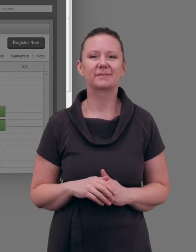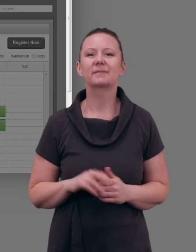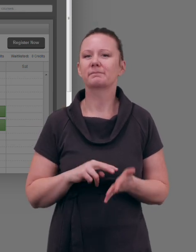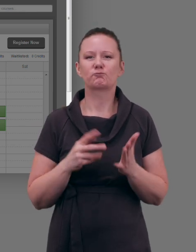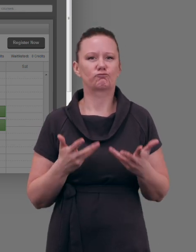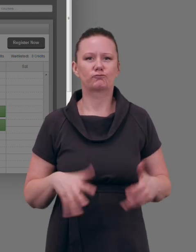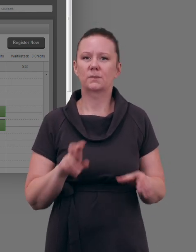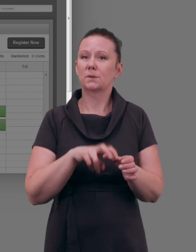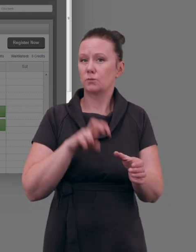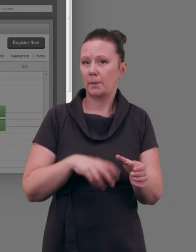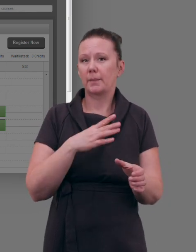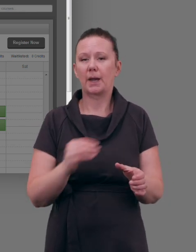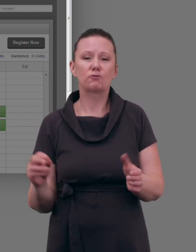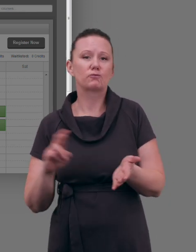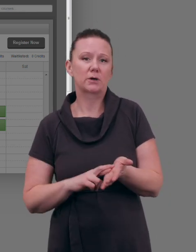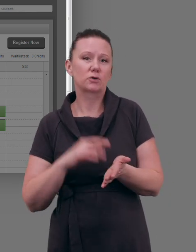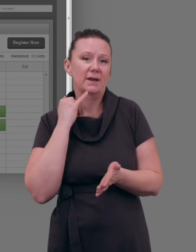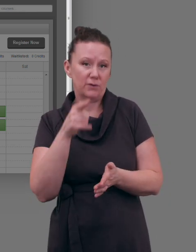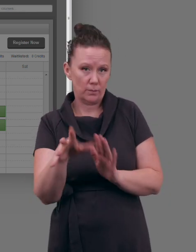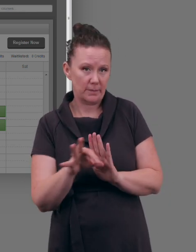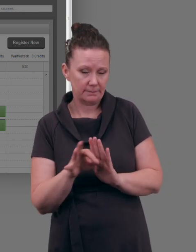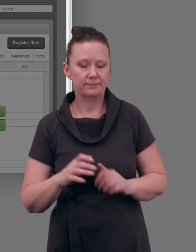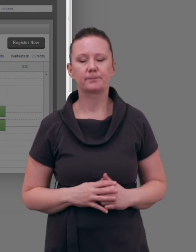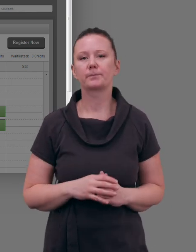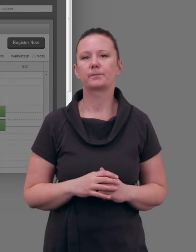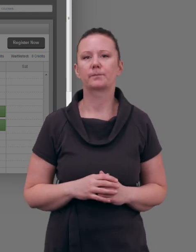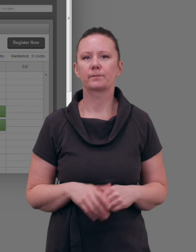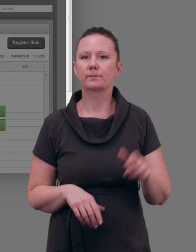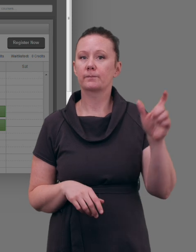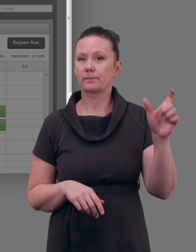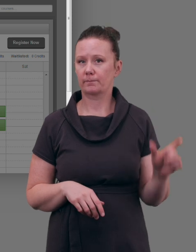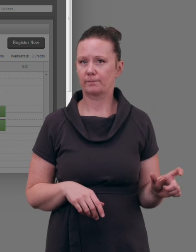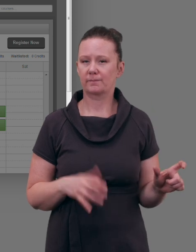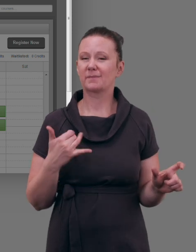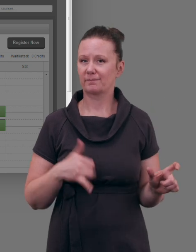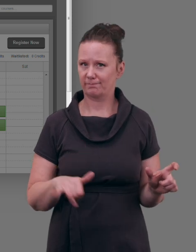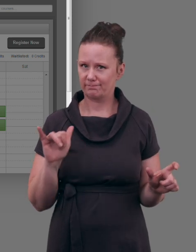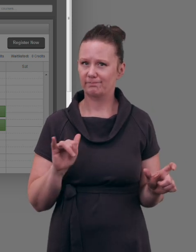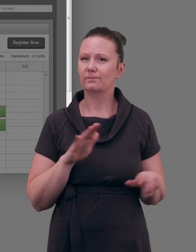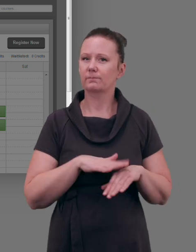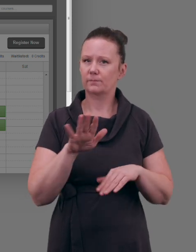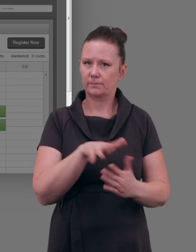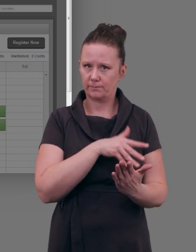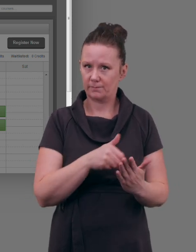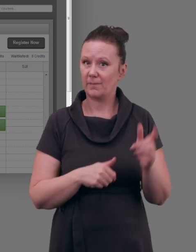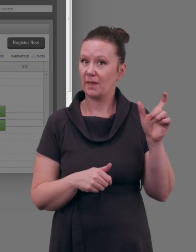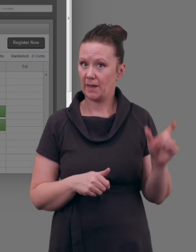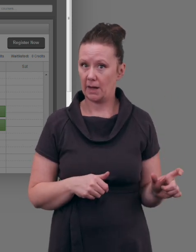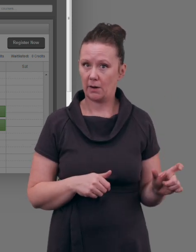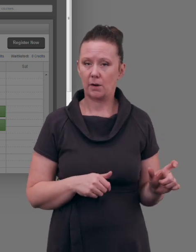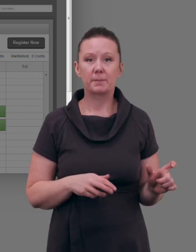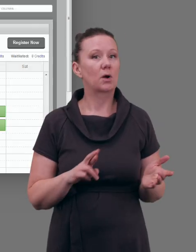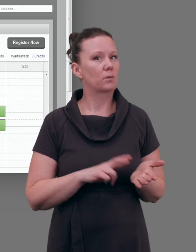you specified. The planned section will remain on your schedule, but it will no longer show that you are registered for the section if